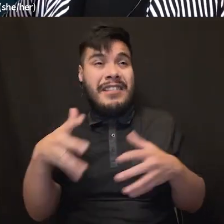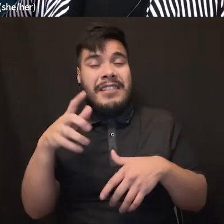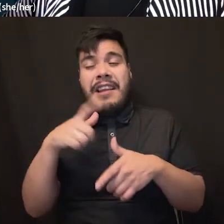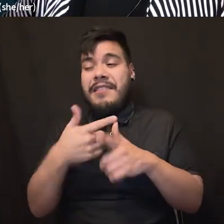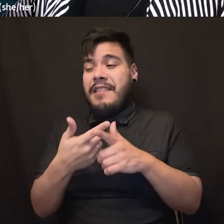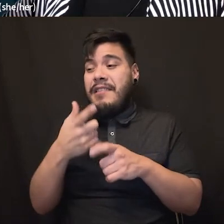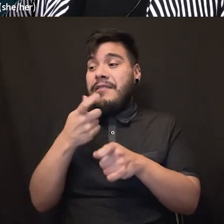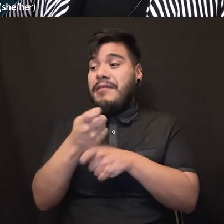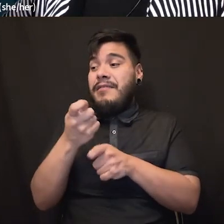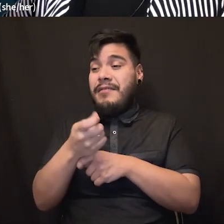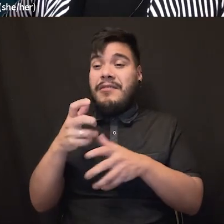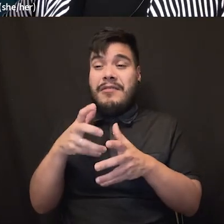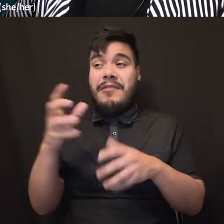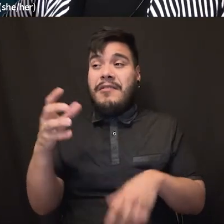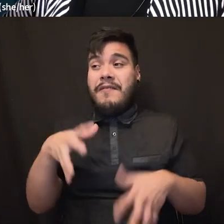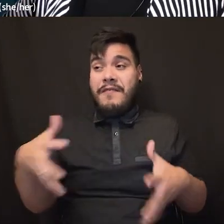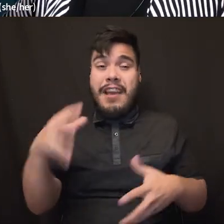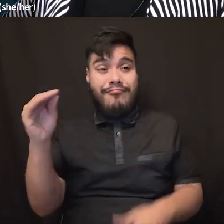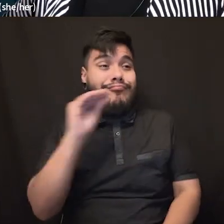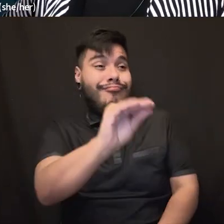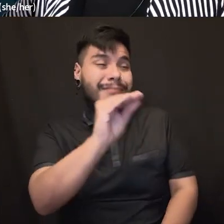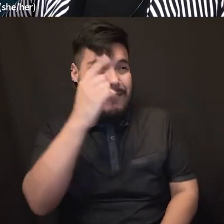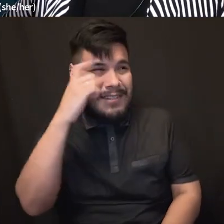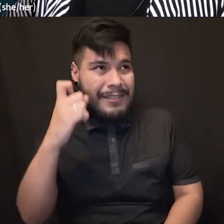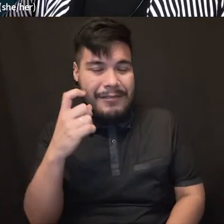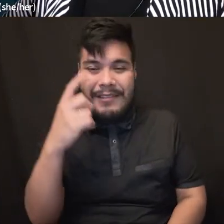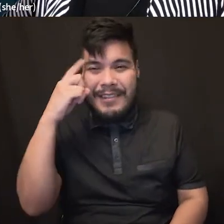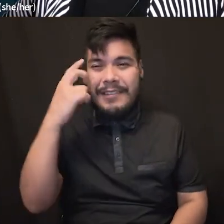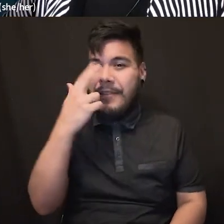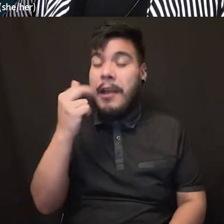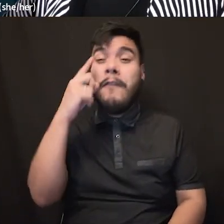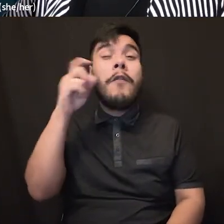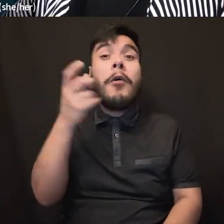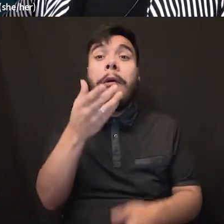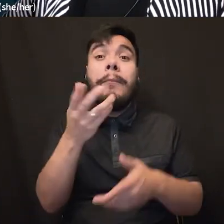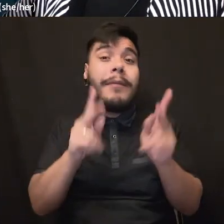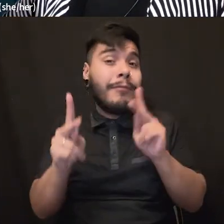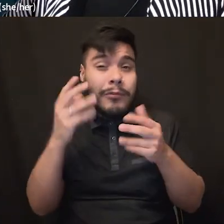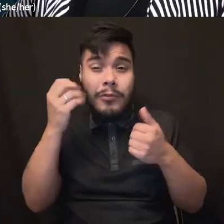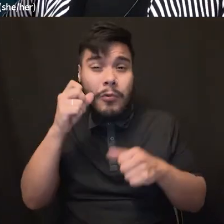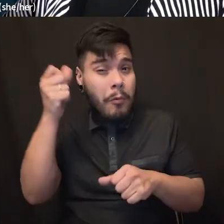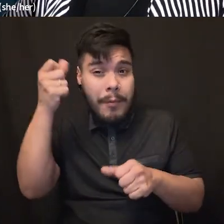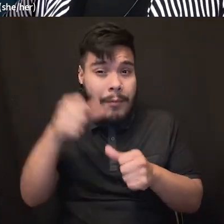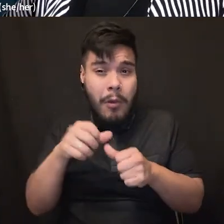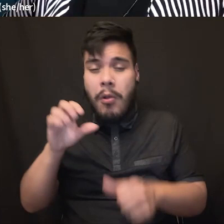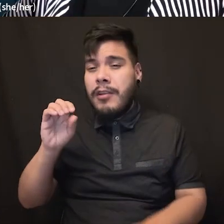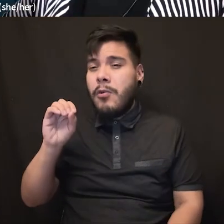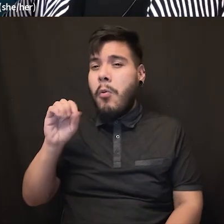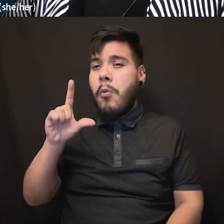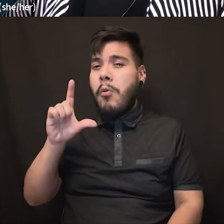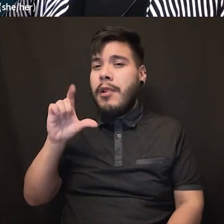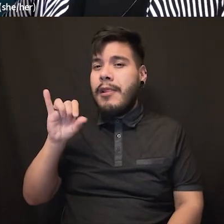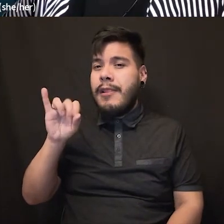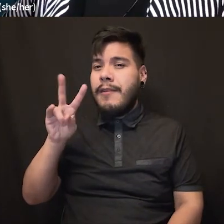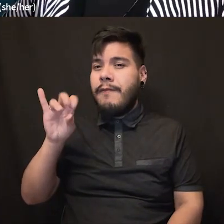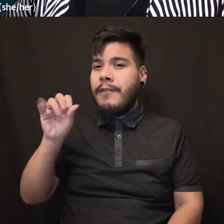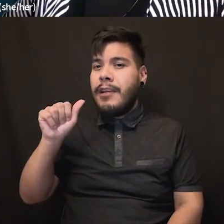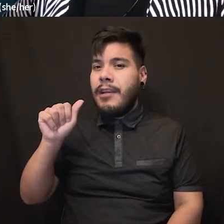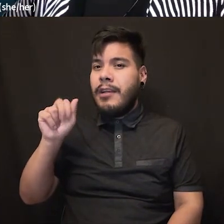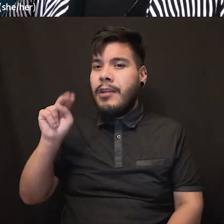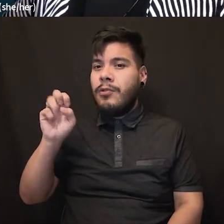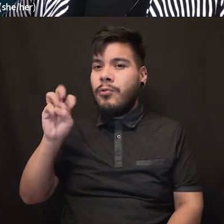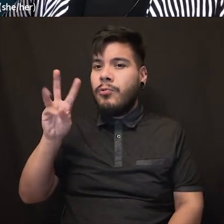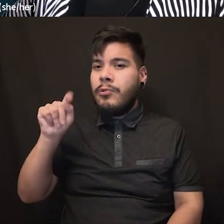because we think it's funny to insert a fat joke. Like, for folks who don't remember that song, it's this Olivia Newton-John like monster hit from the